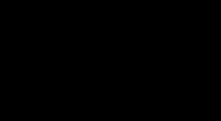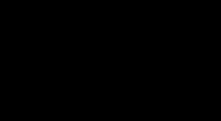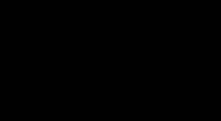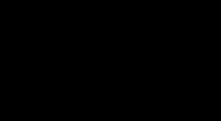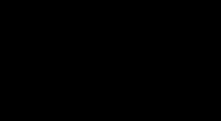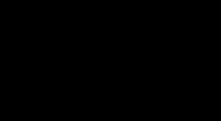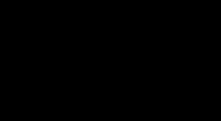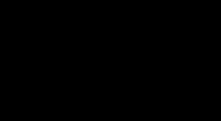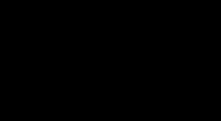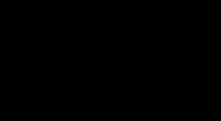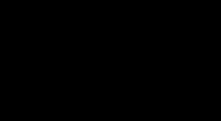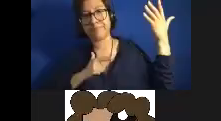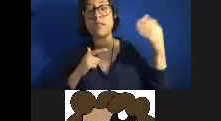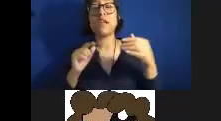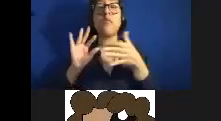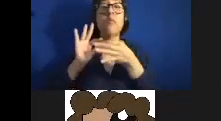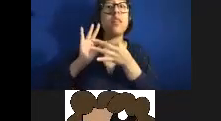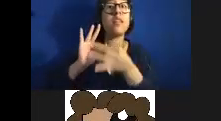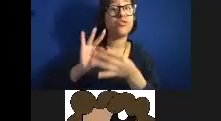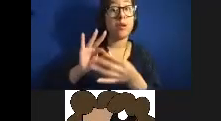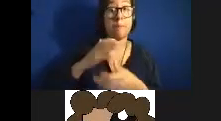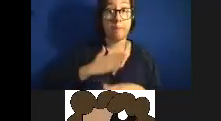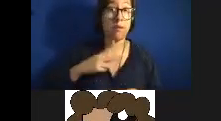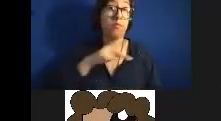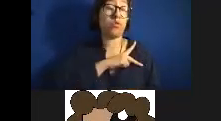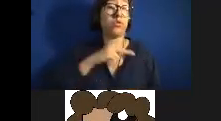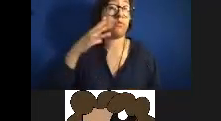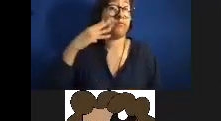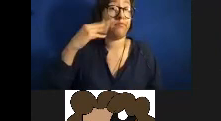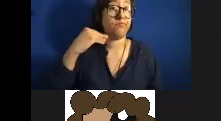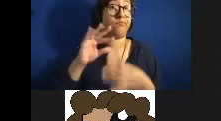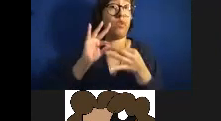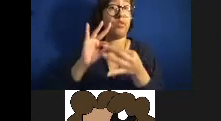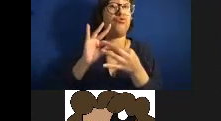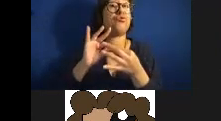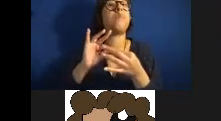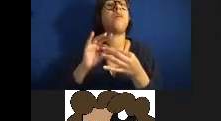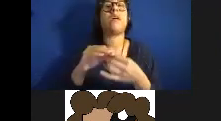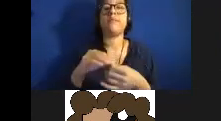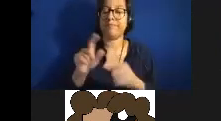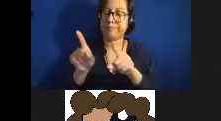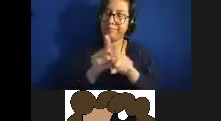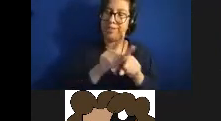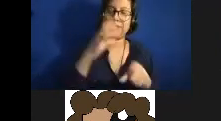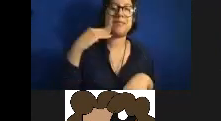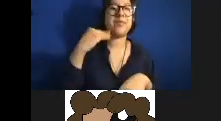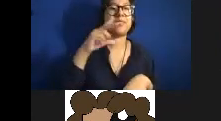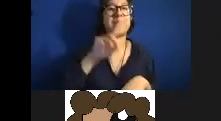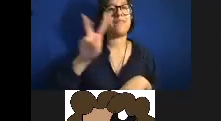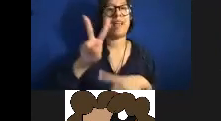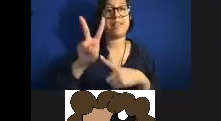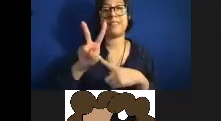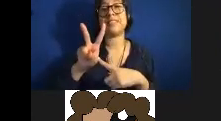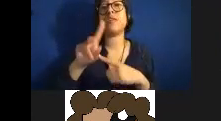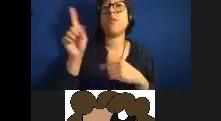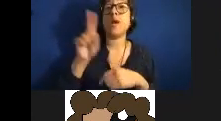to relationships, my personal relationships, as I was also a domestic violence survivor my first year